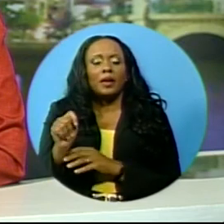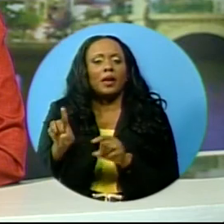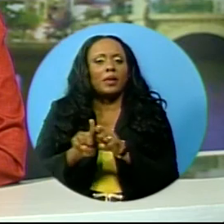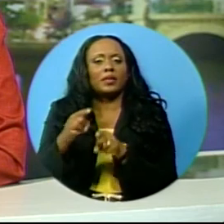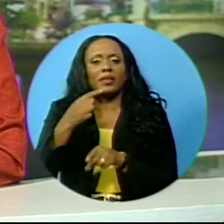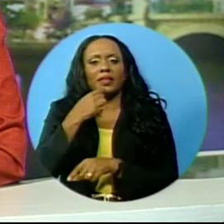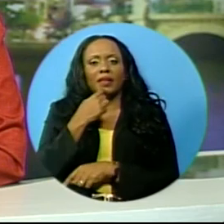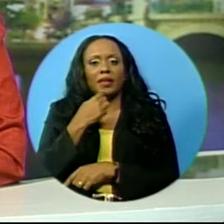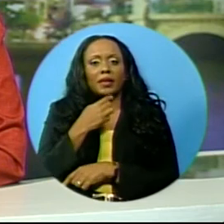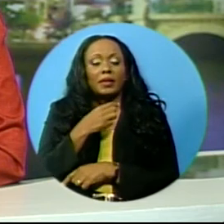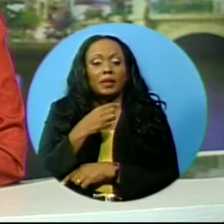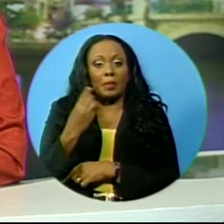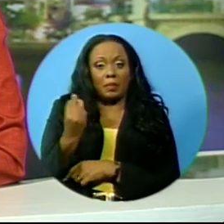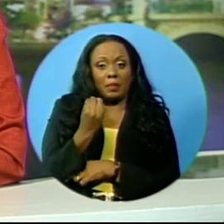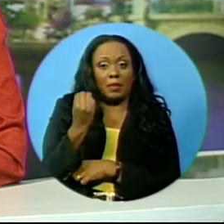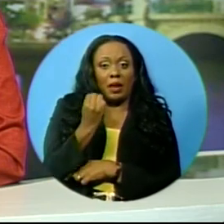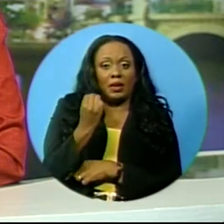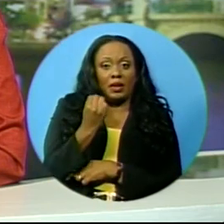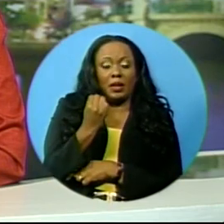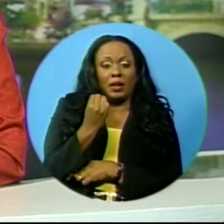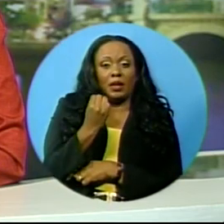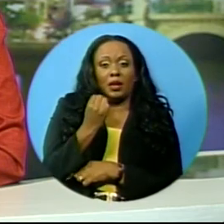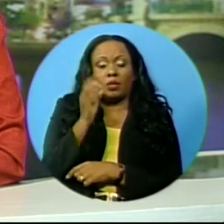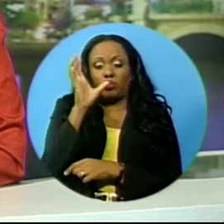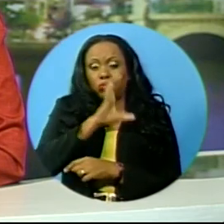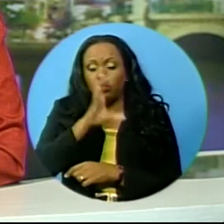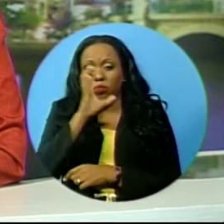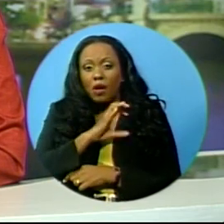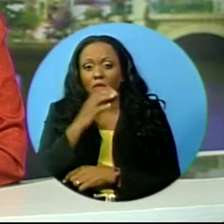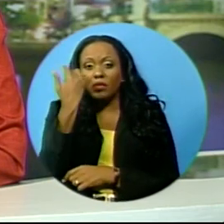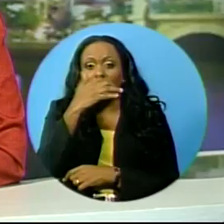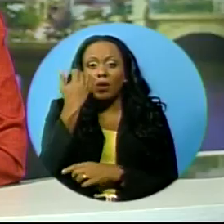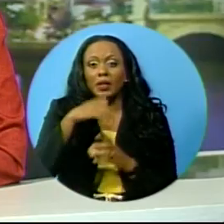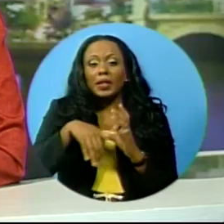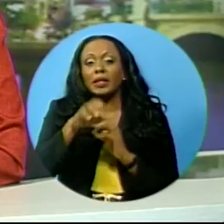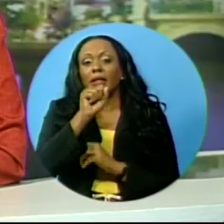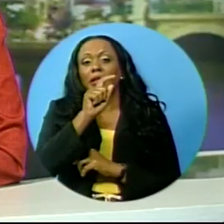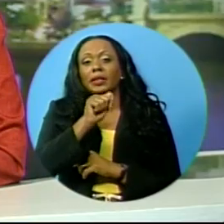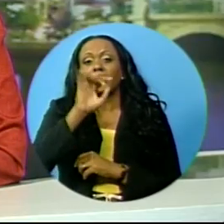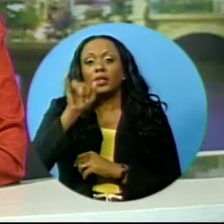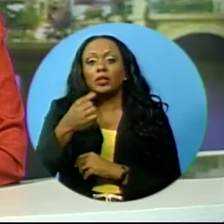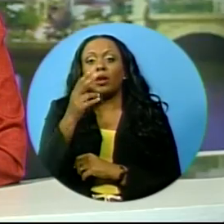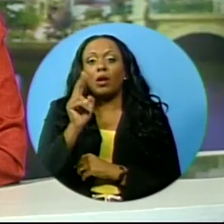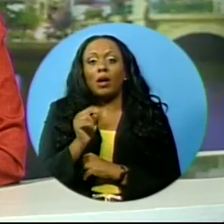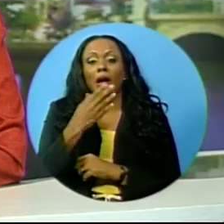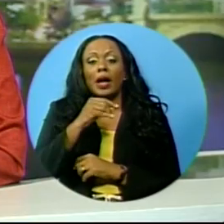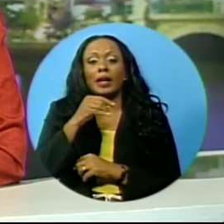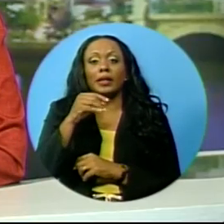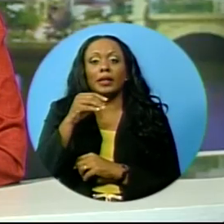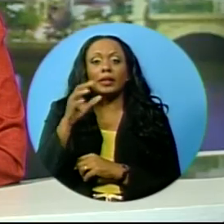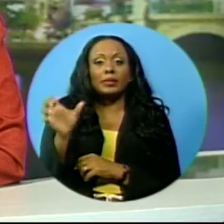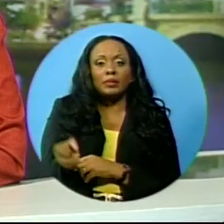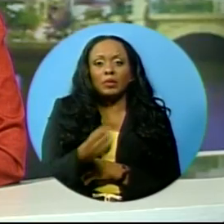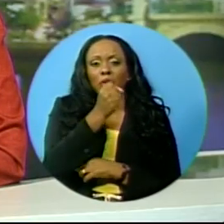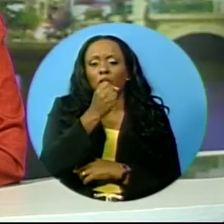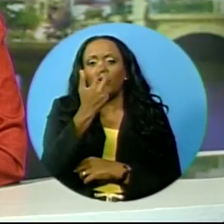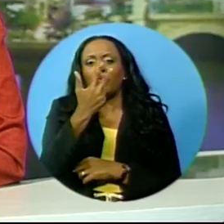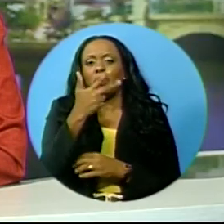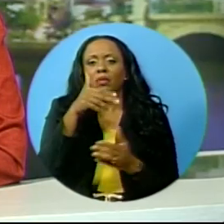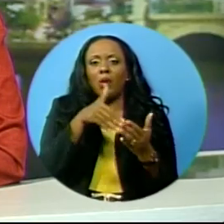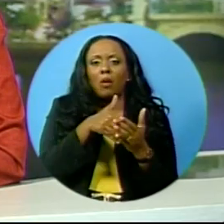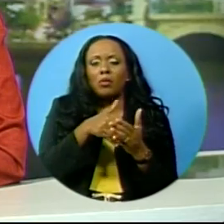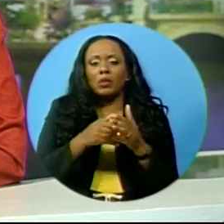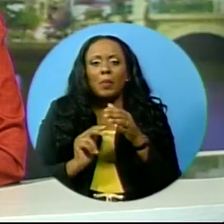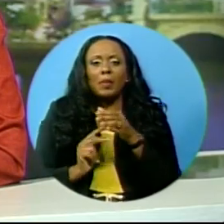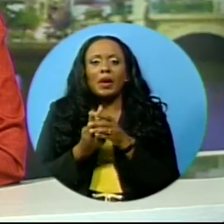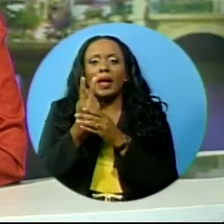Monday, other eradication exercises in St. John resulted in close to 3,000 plants being seized in Small Hope and just